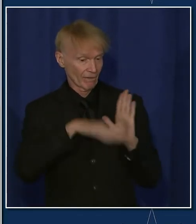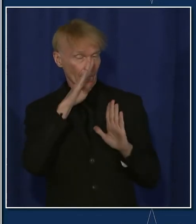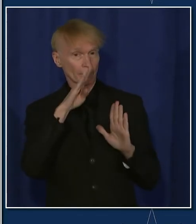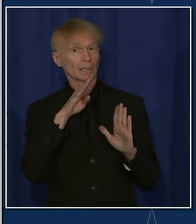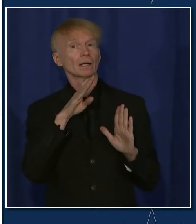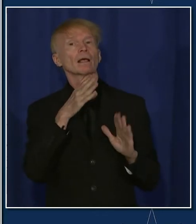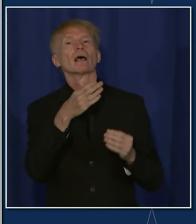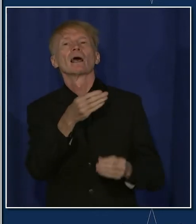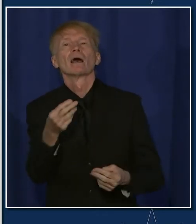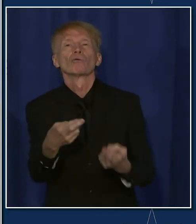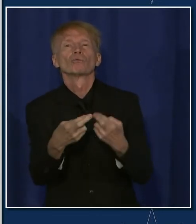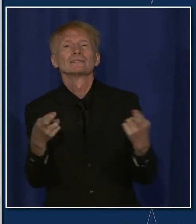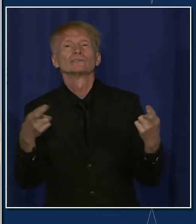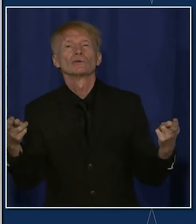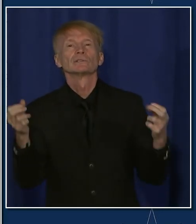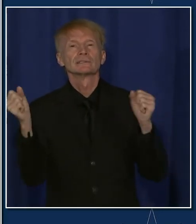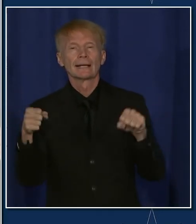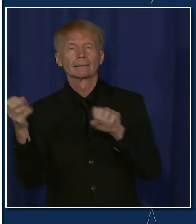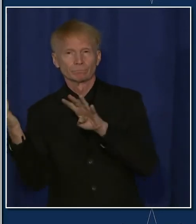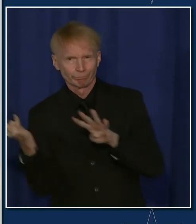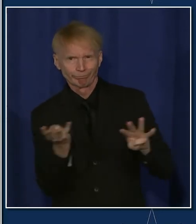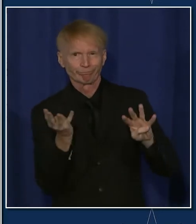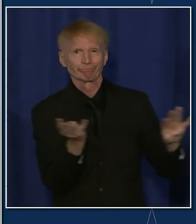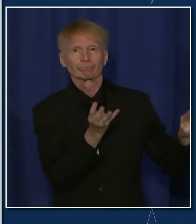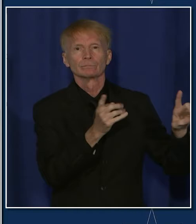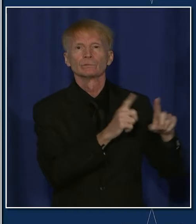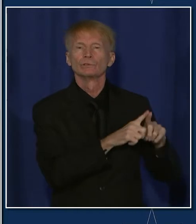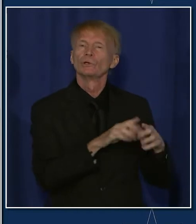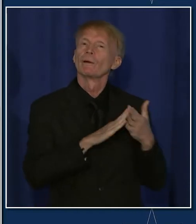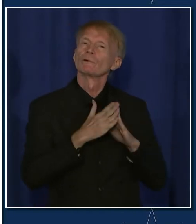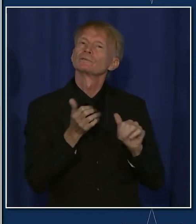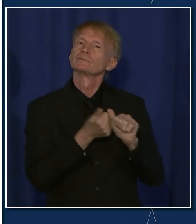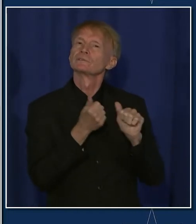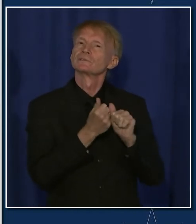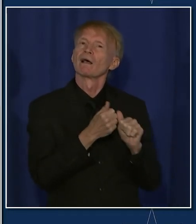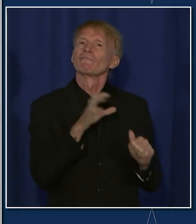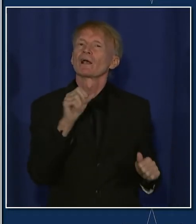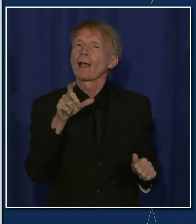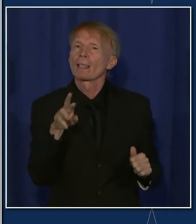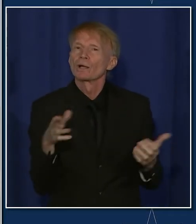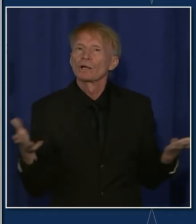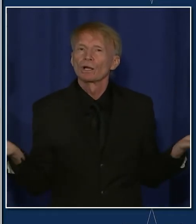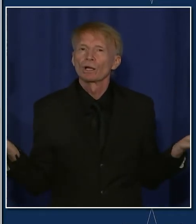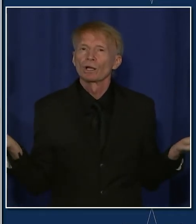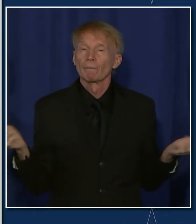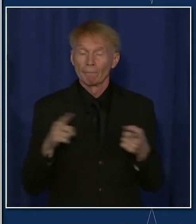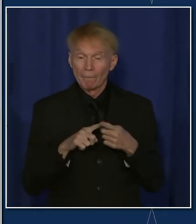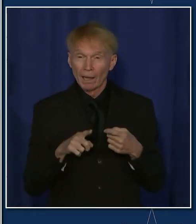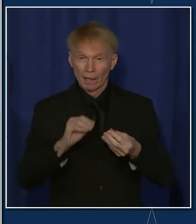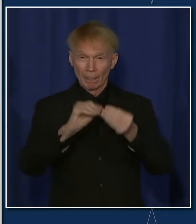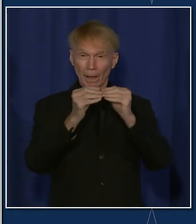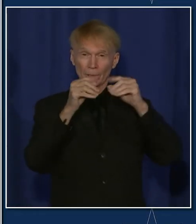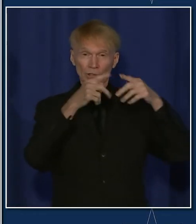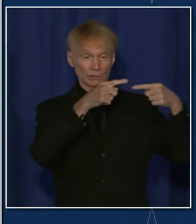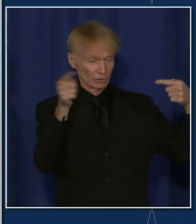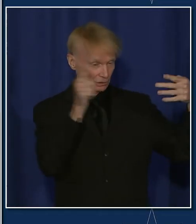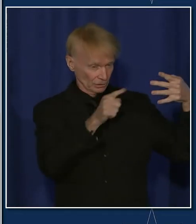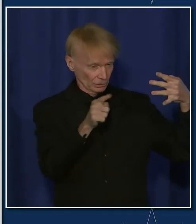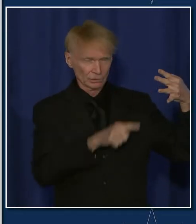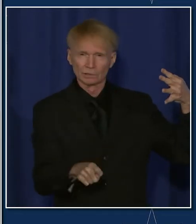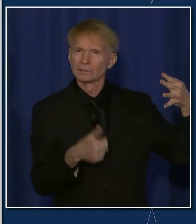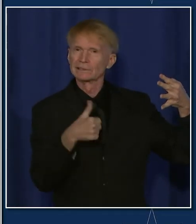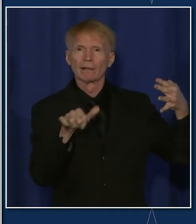but resources get to the communities of color. But yet you saw the statistics. We